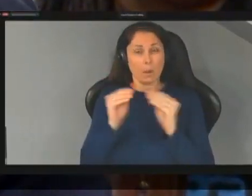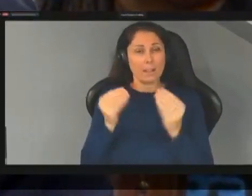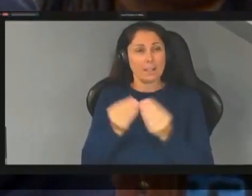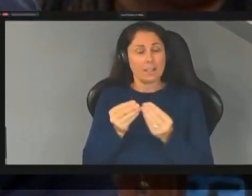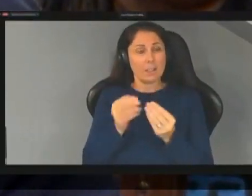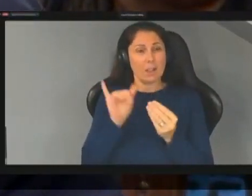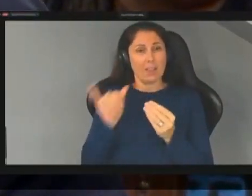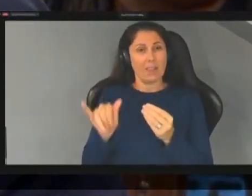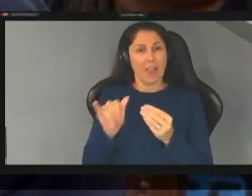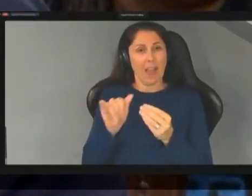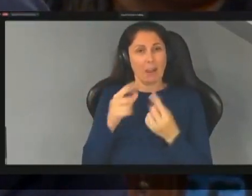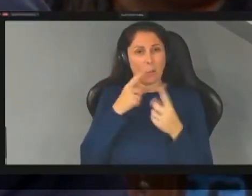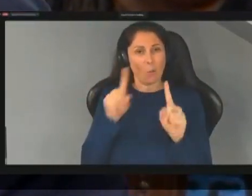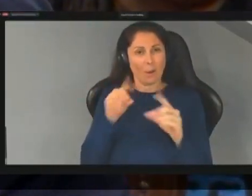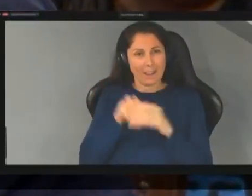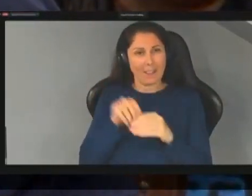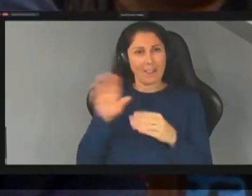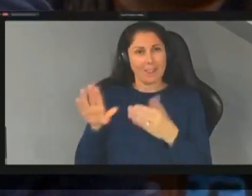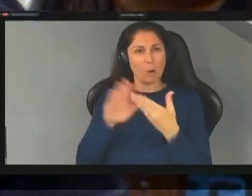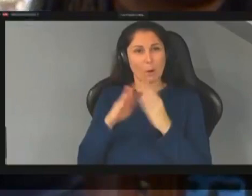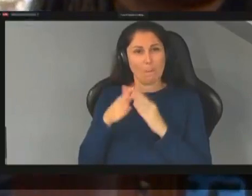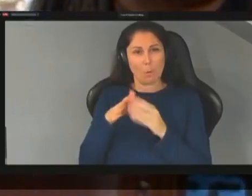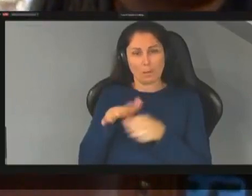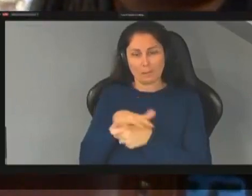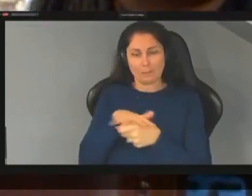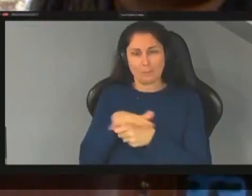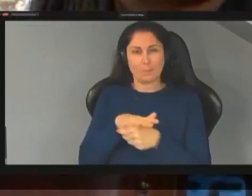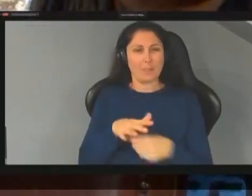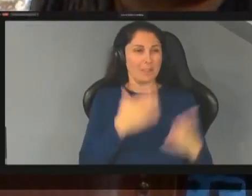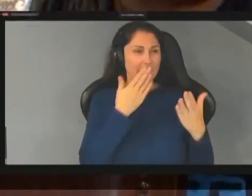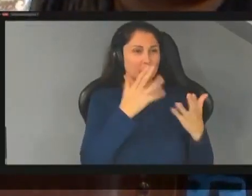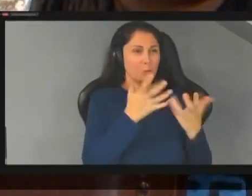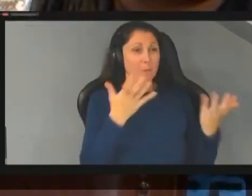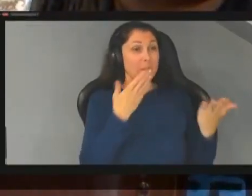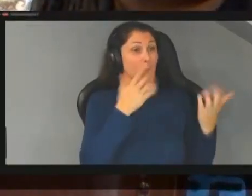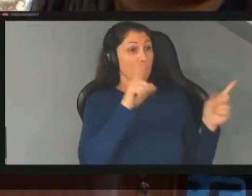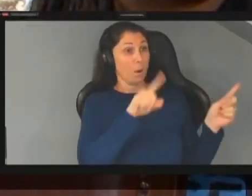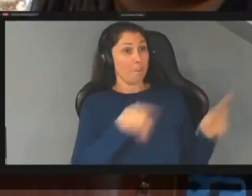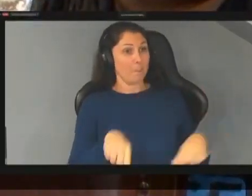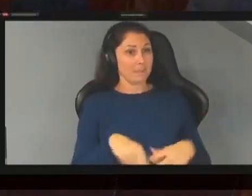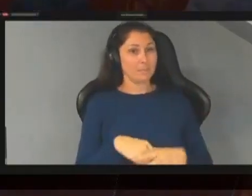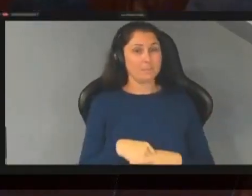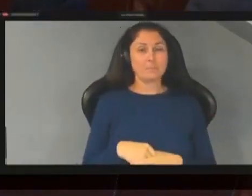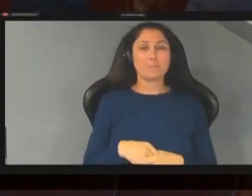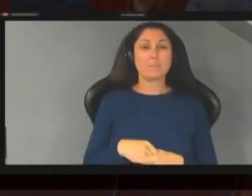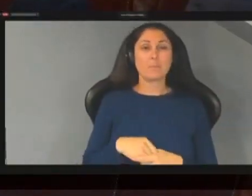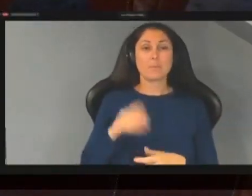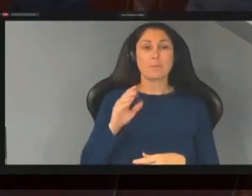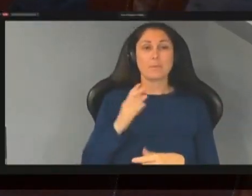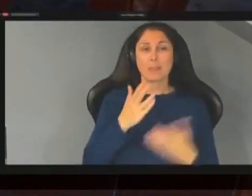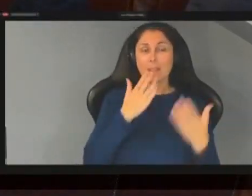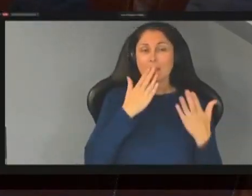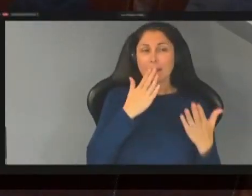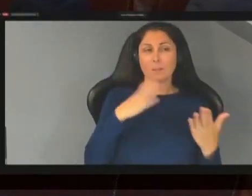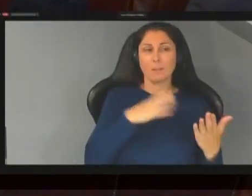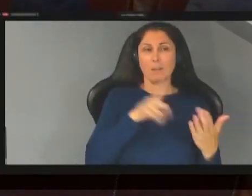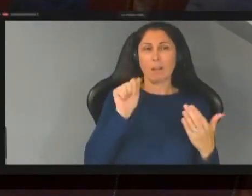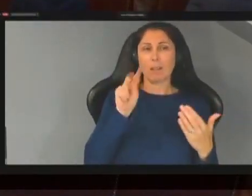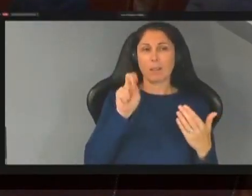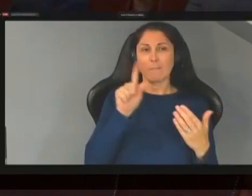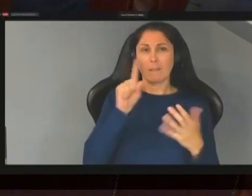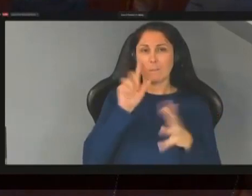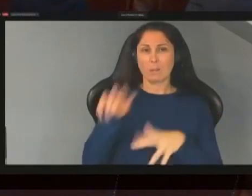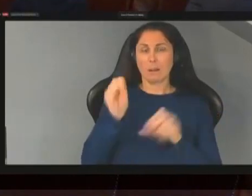in their communities citywide. Thanks very much. Thank you so much for coming down. And our next speaker, thank you, Councilman Lavelle, for taking over. I was choking